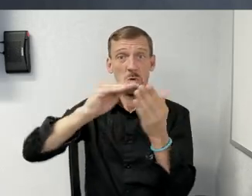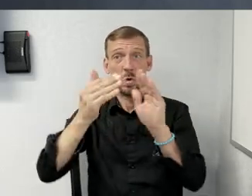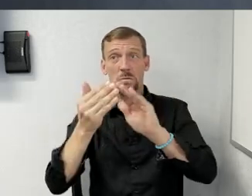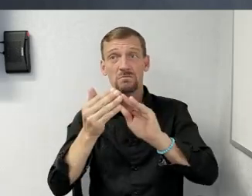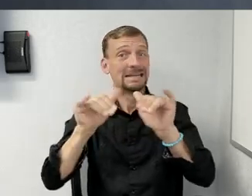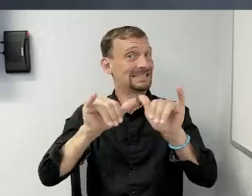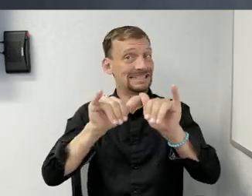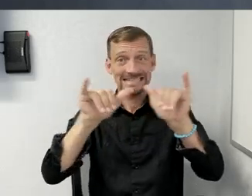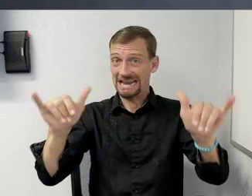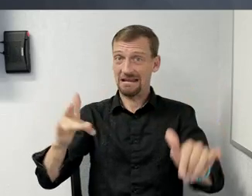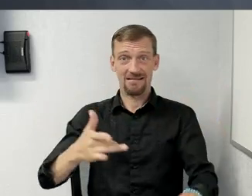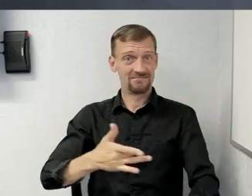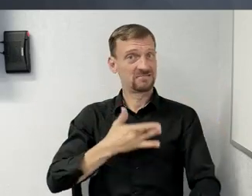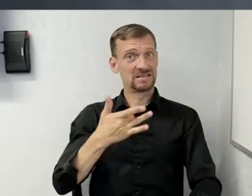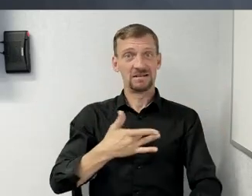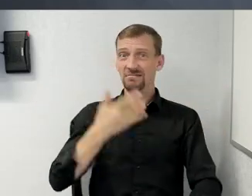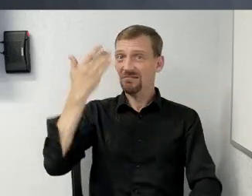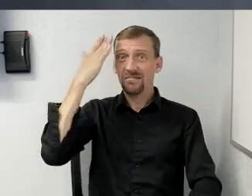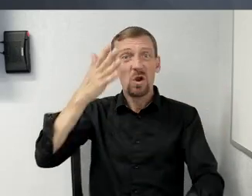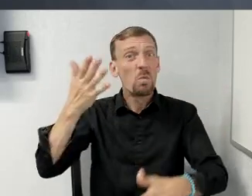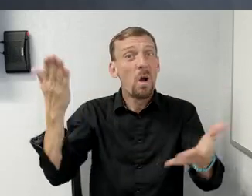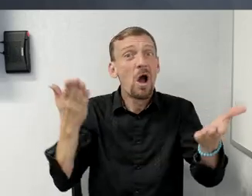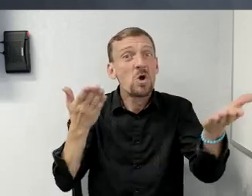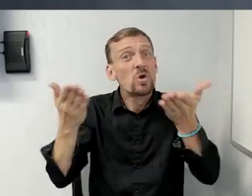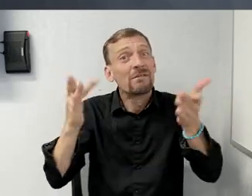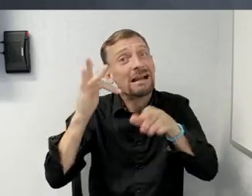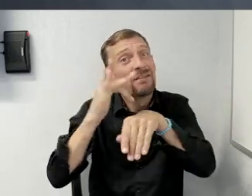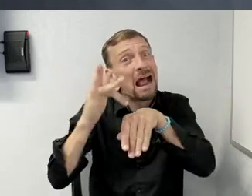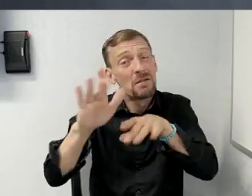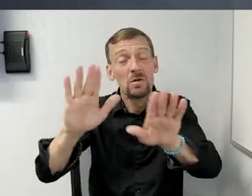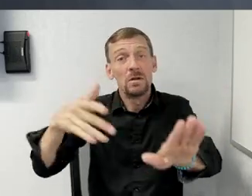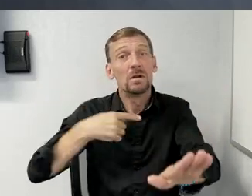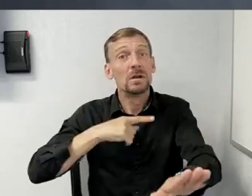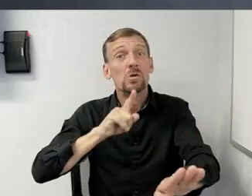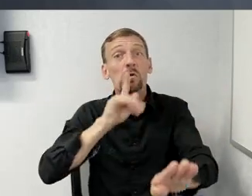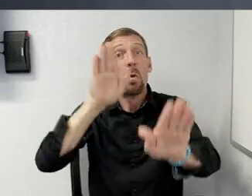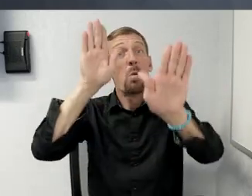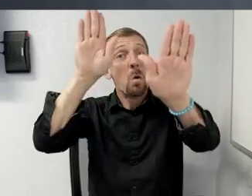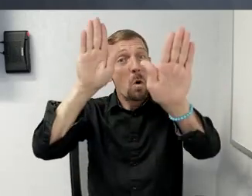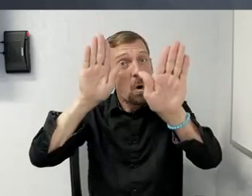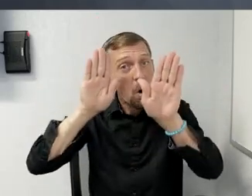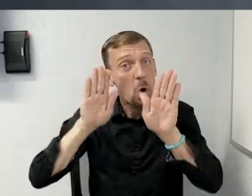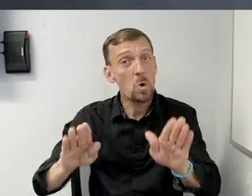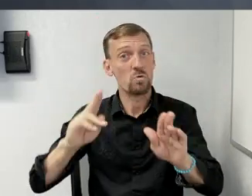in the same boat. But I must tell you, this is a fabulous institution.